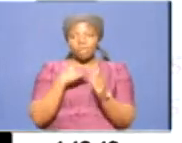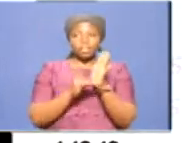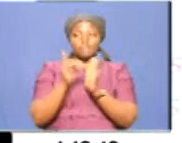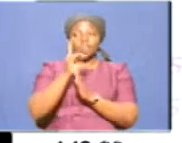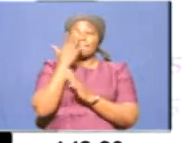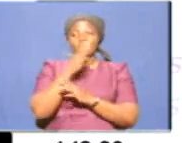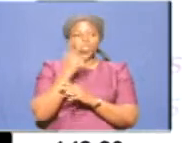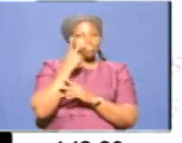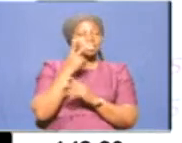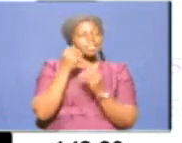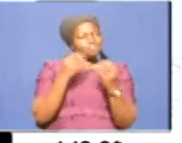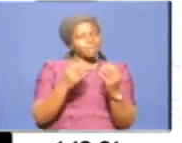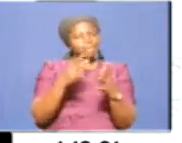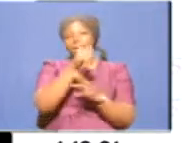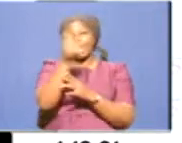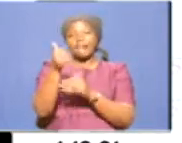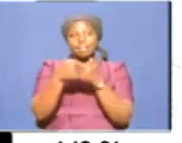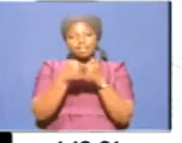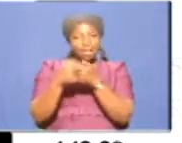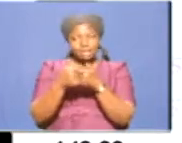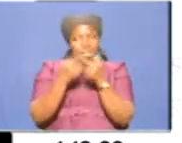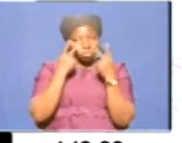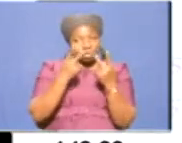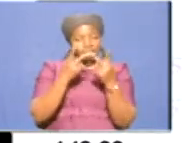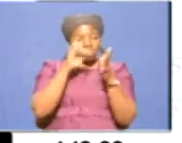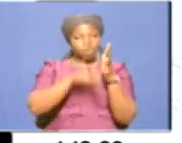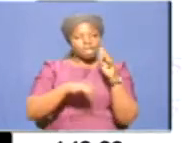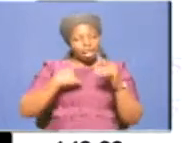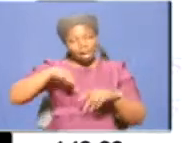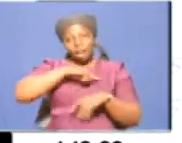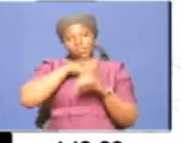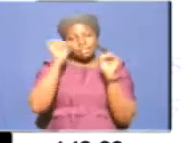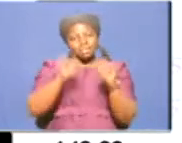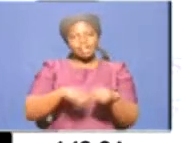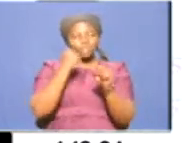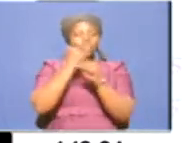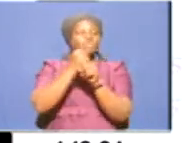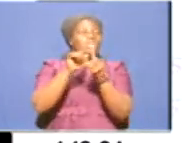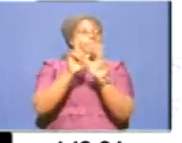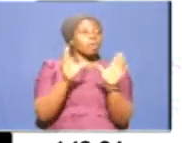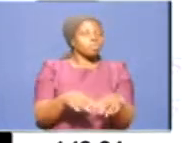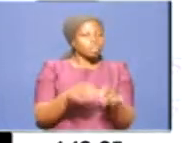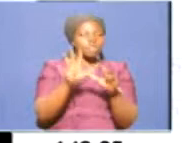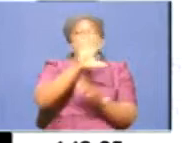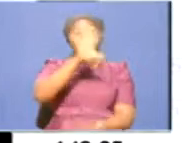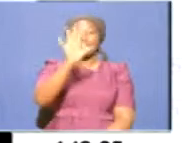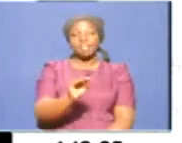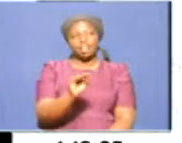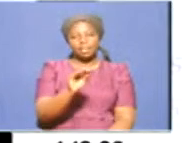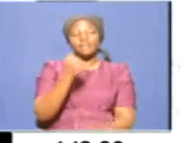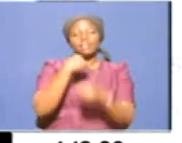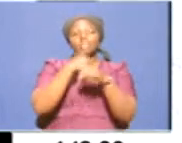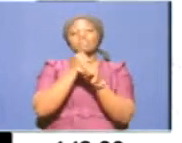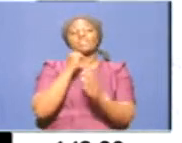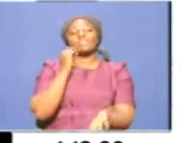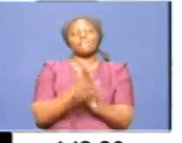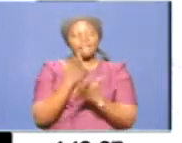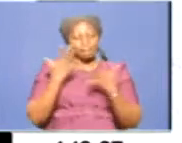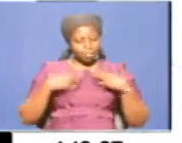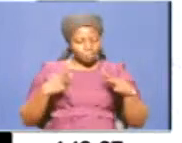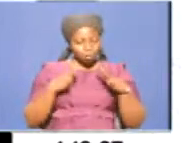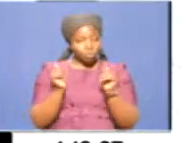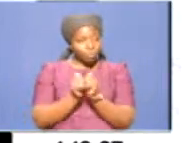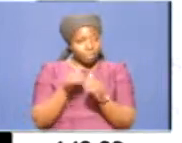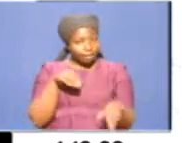other challenges, looking at what we can do as a community of Africa to make sure that persons with disabilities